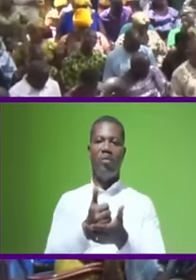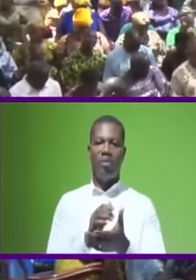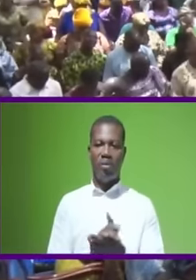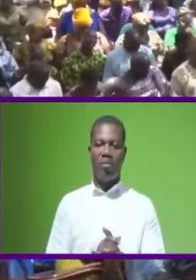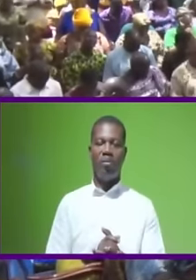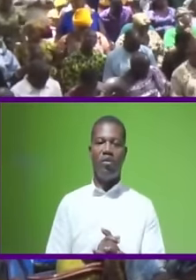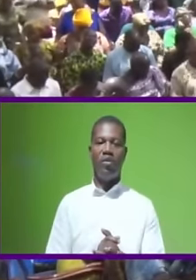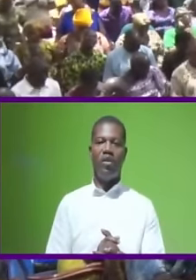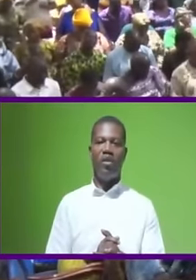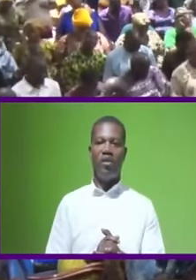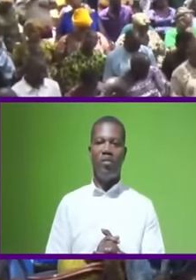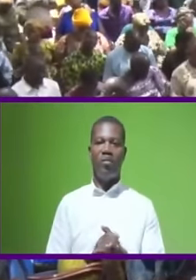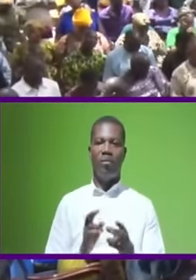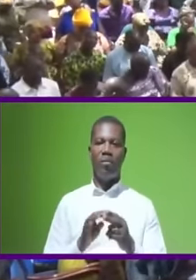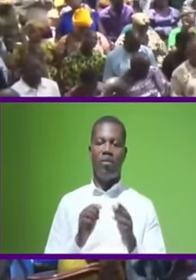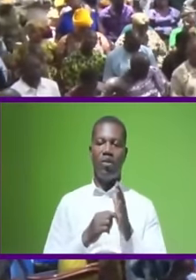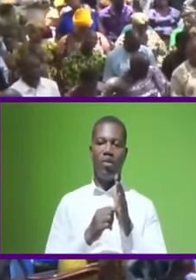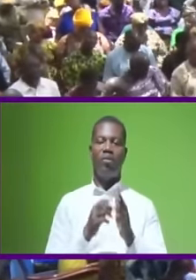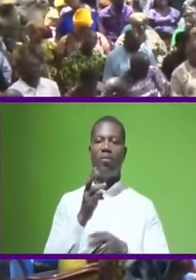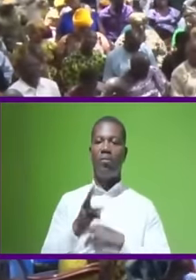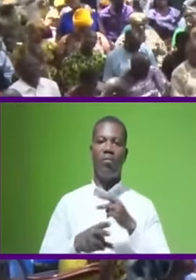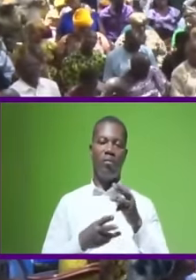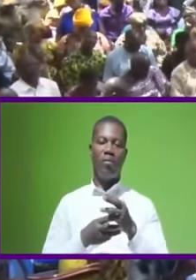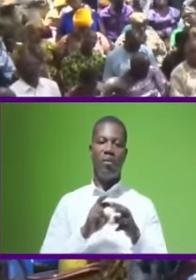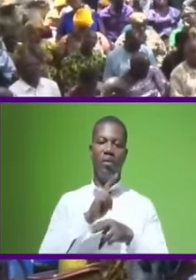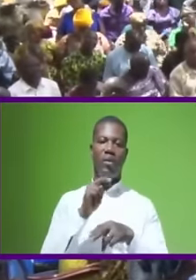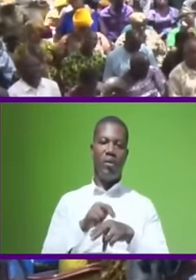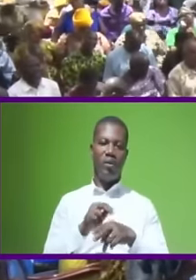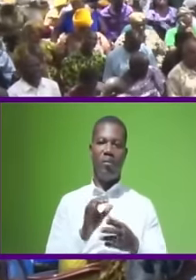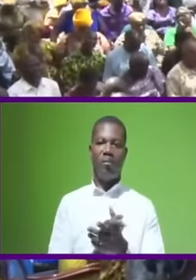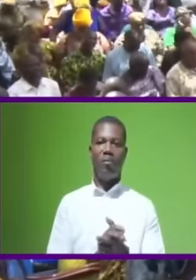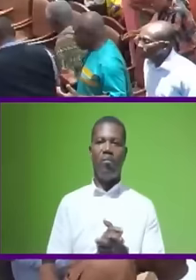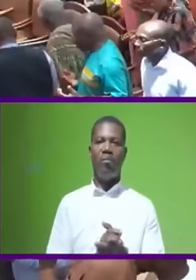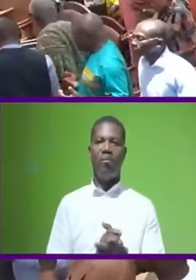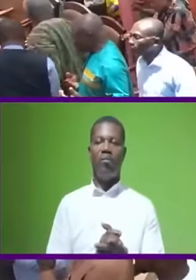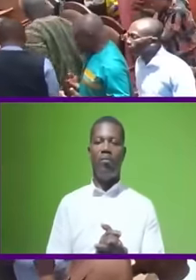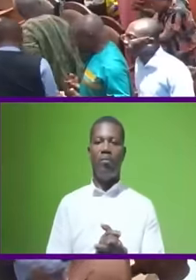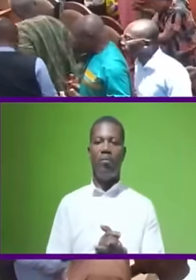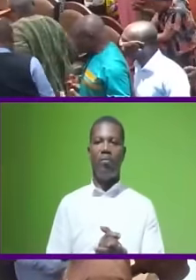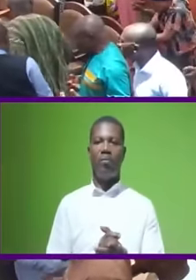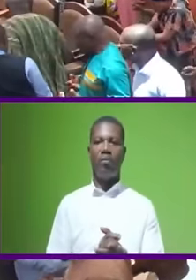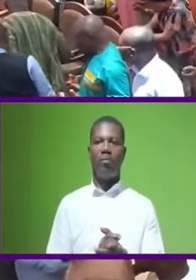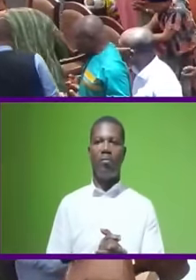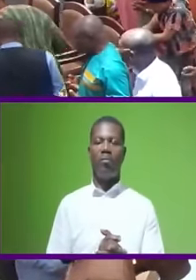mira uma yeriso frewo.